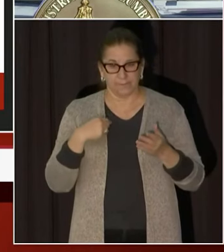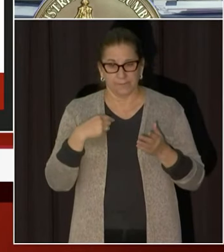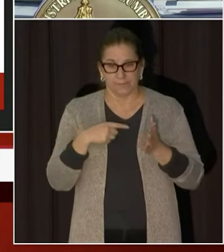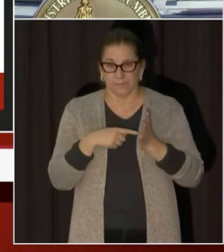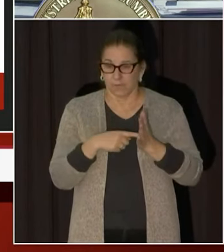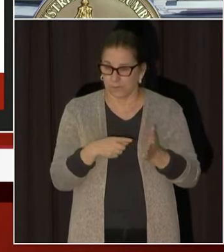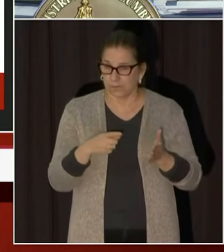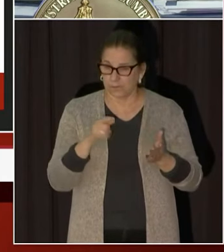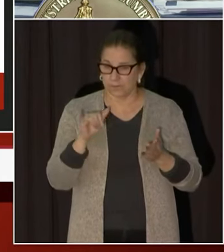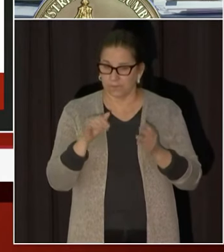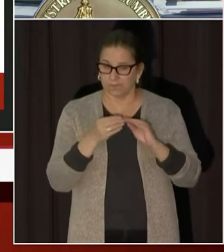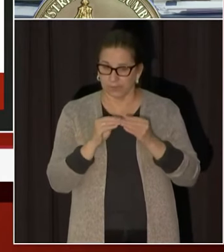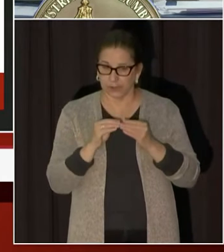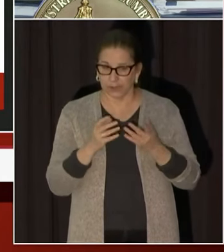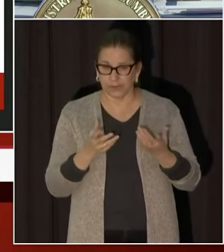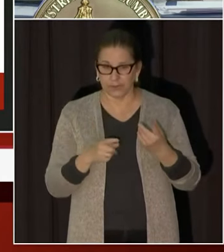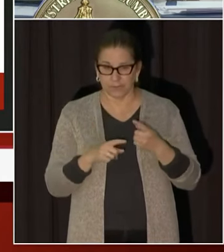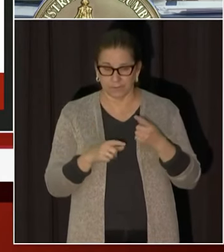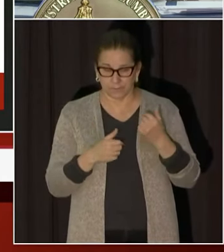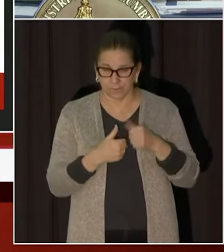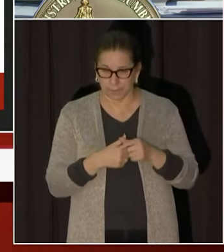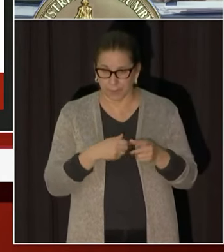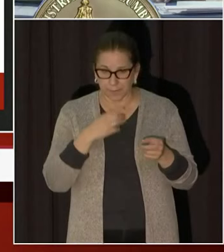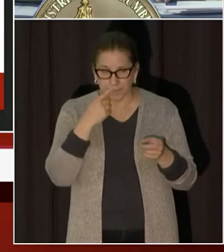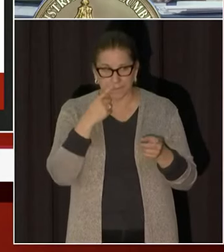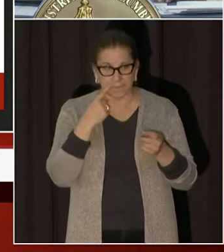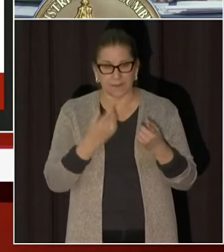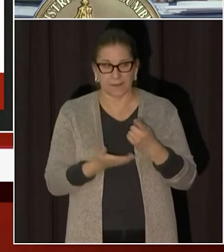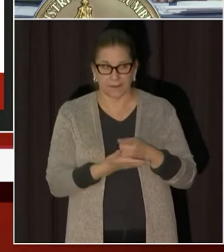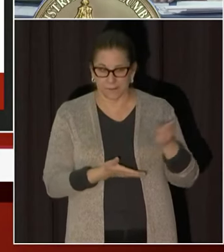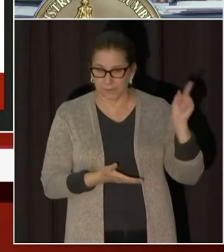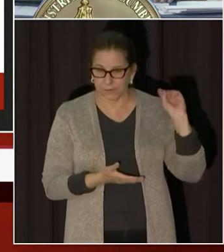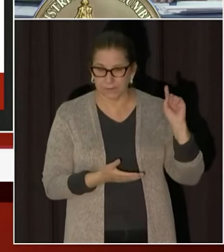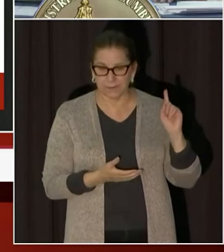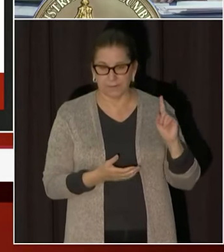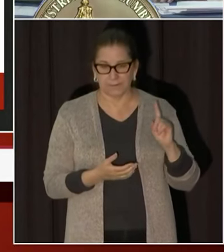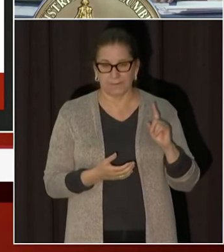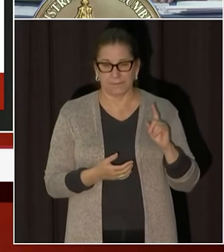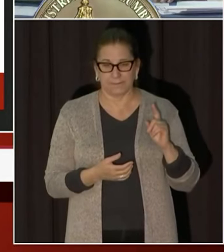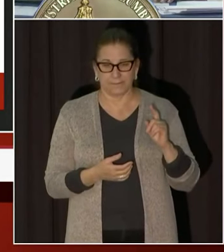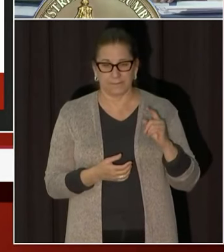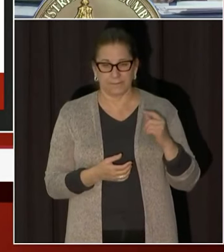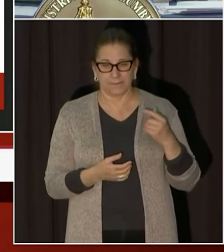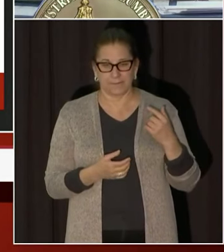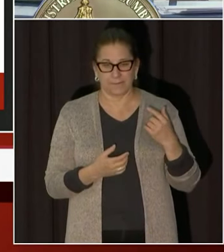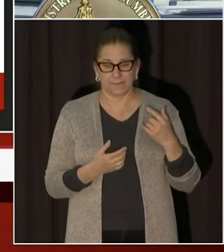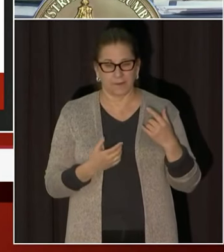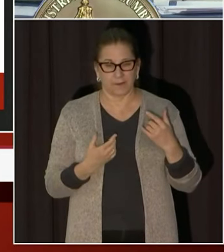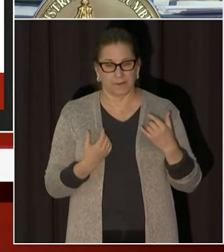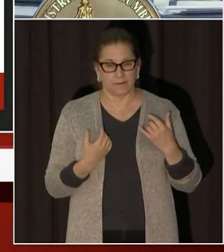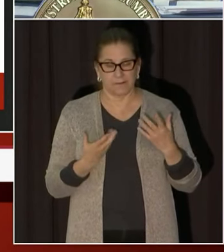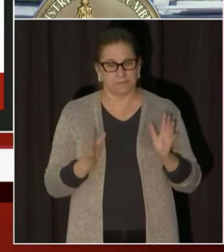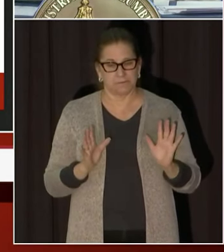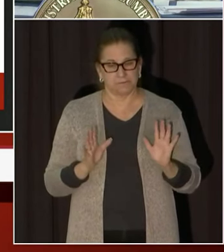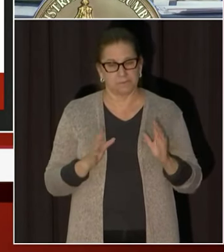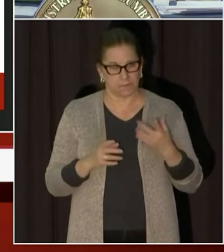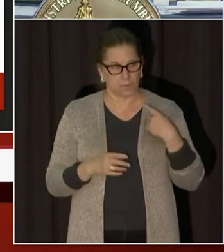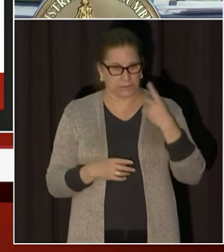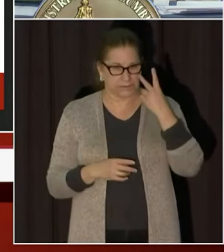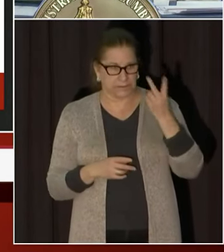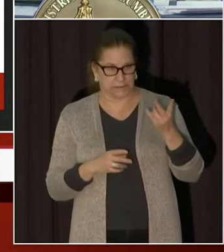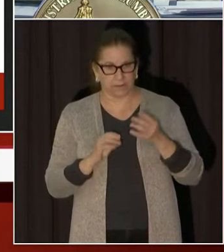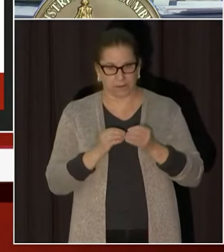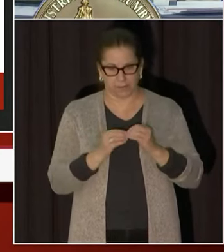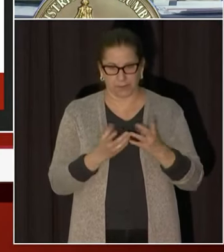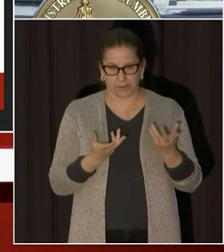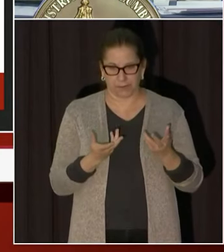the last week and remind you that one day doesn't create a trend. But we do see, note that in